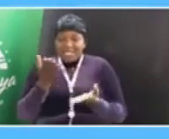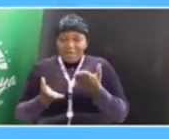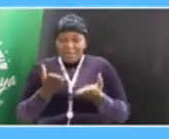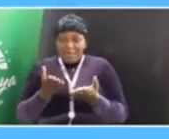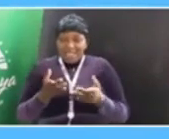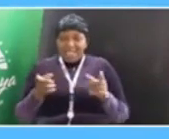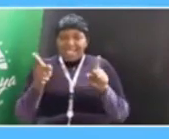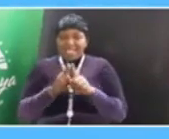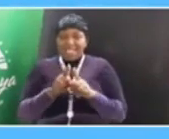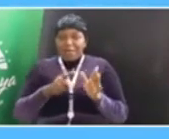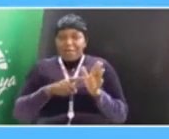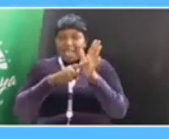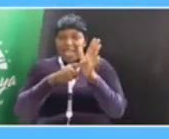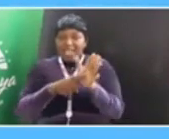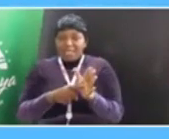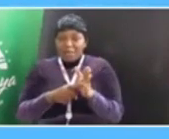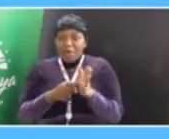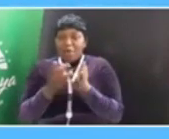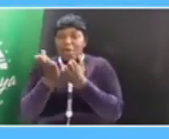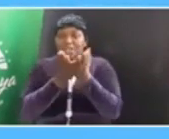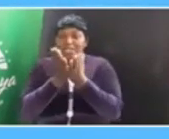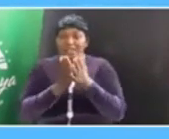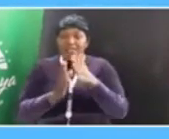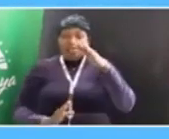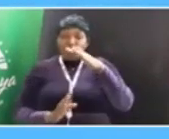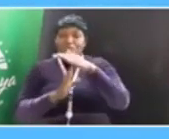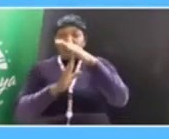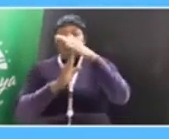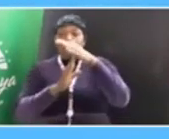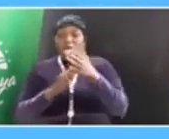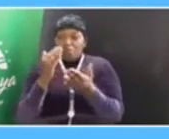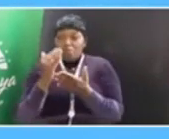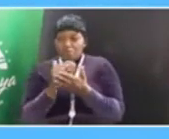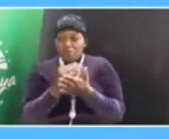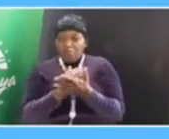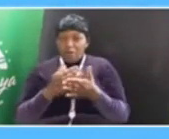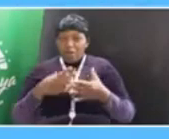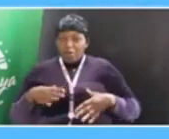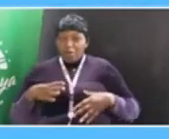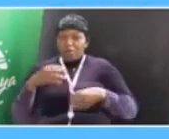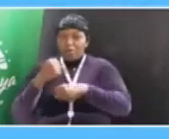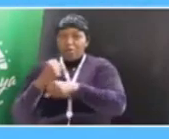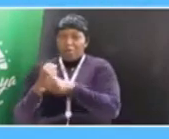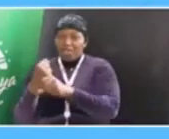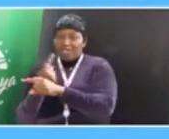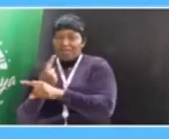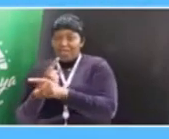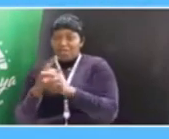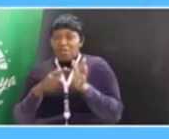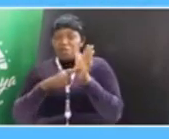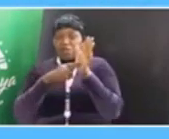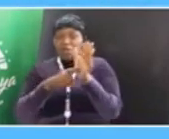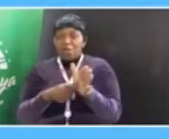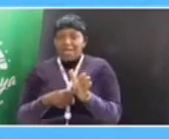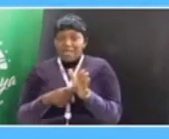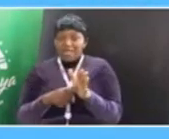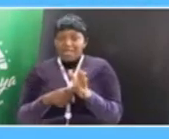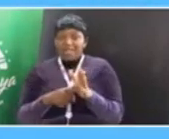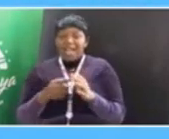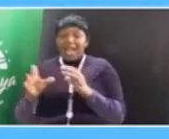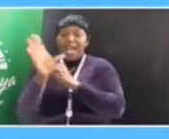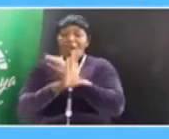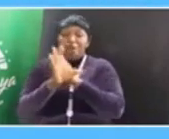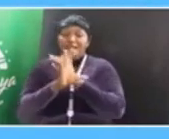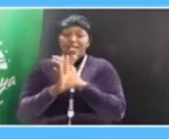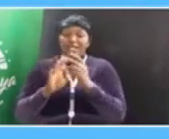Expo serves as a top platform for stakeholders to showcase our country's unique